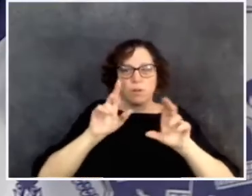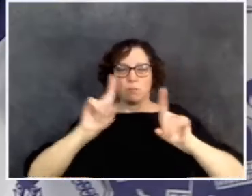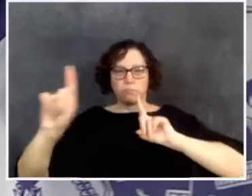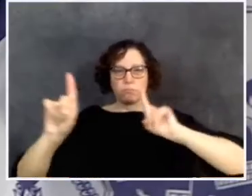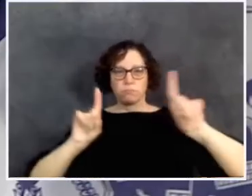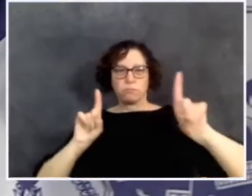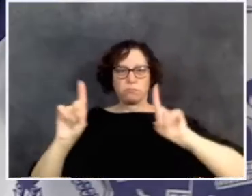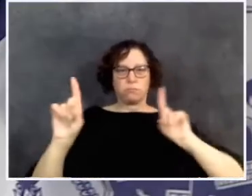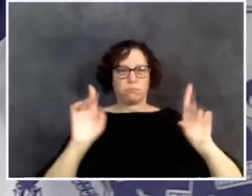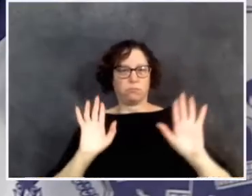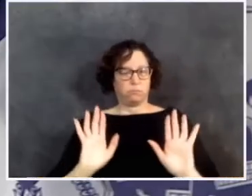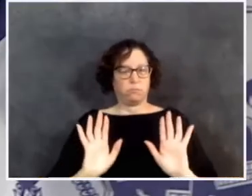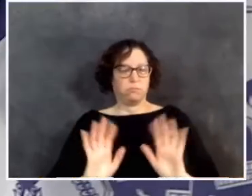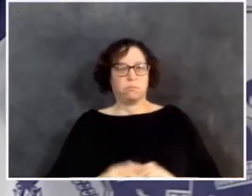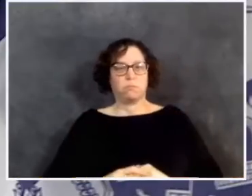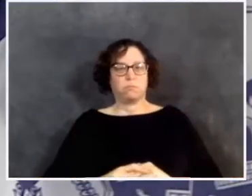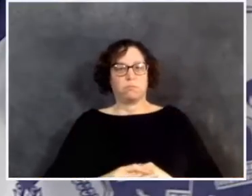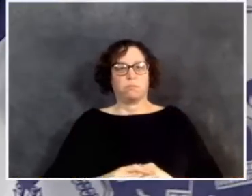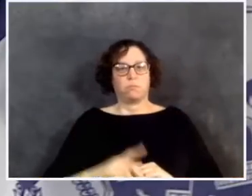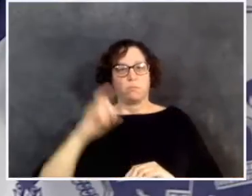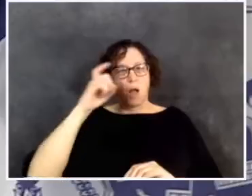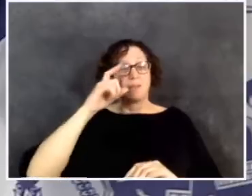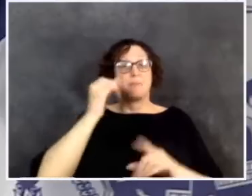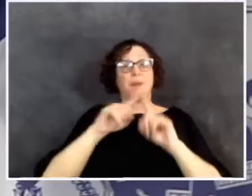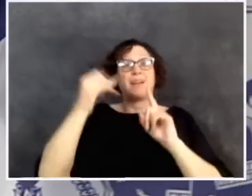them, that poses a threat to everyone.